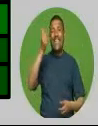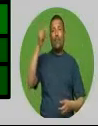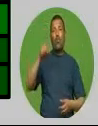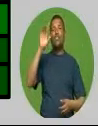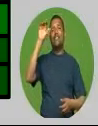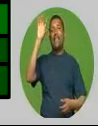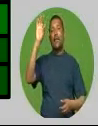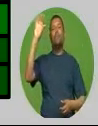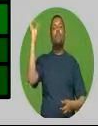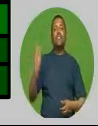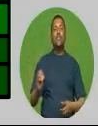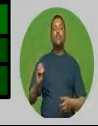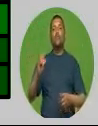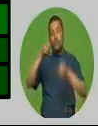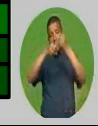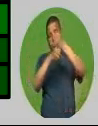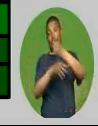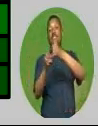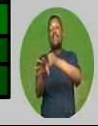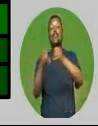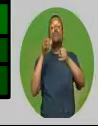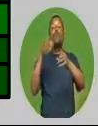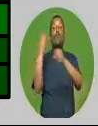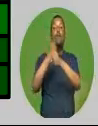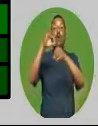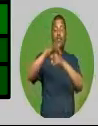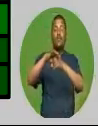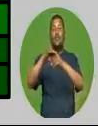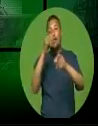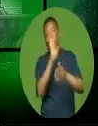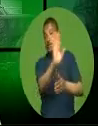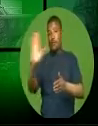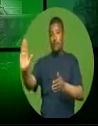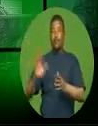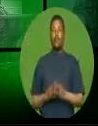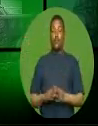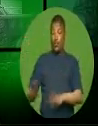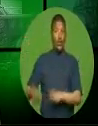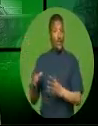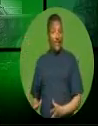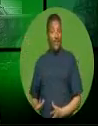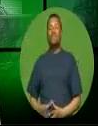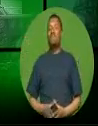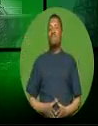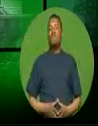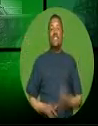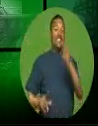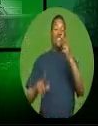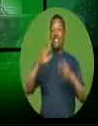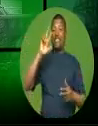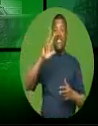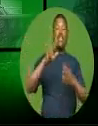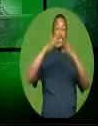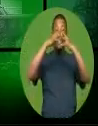10.9% of the subsector's employment, respectively. Students, the 3